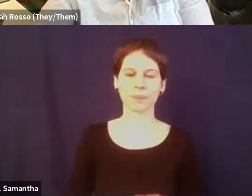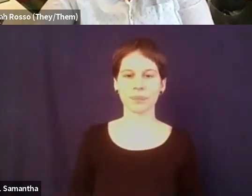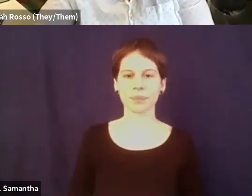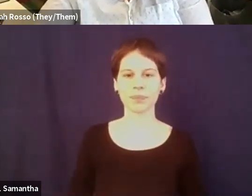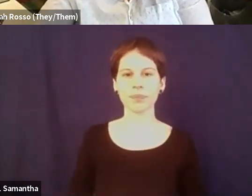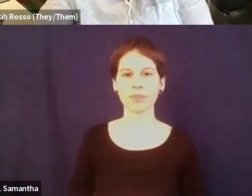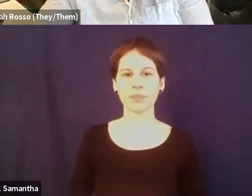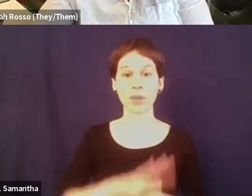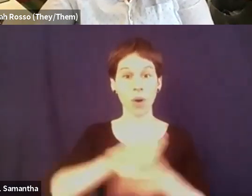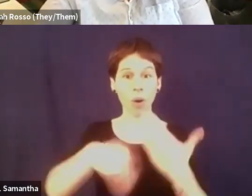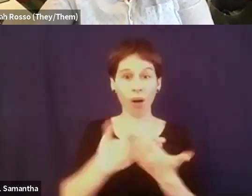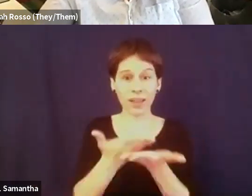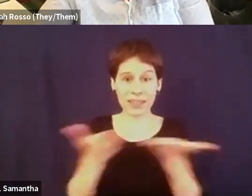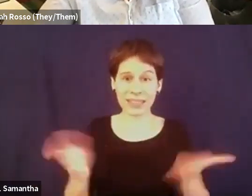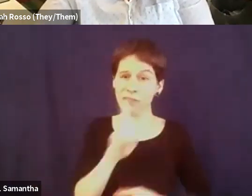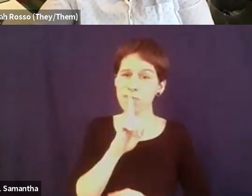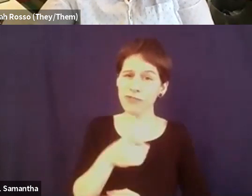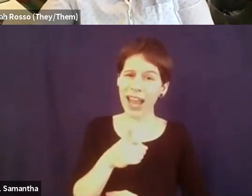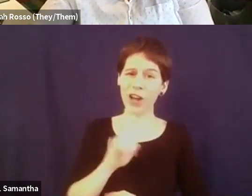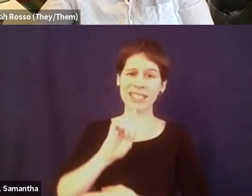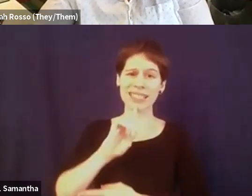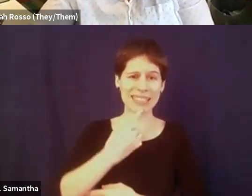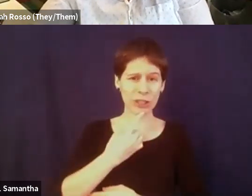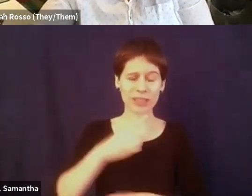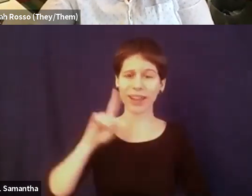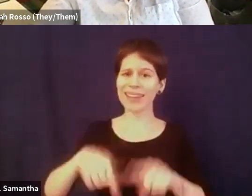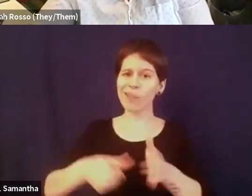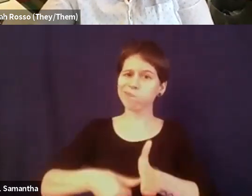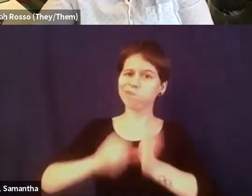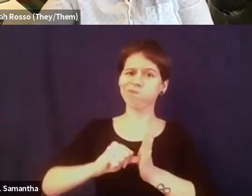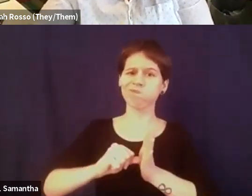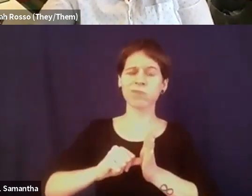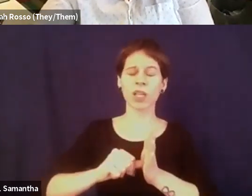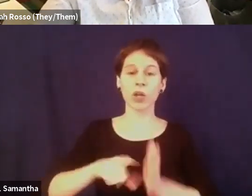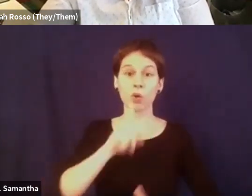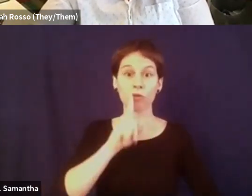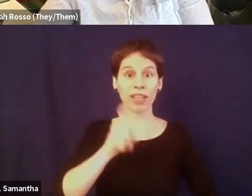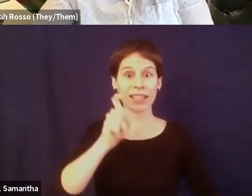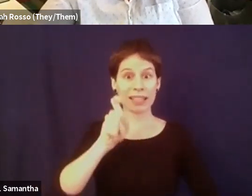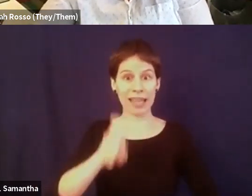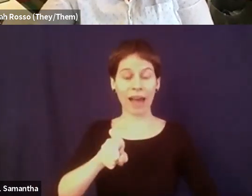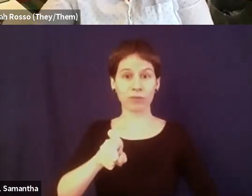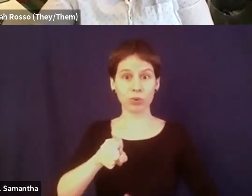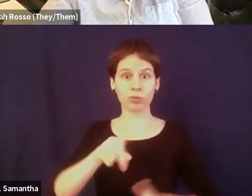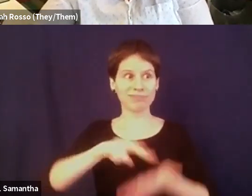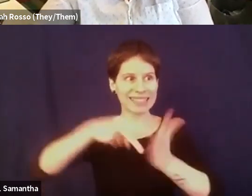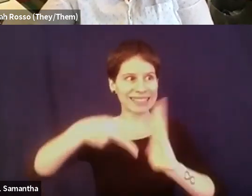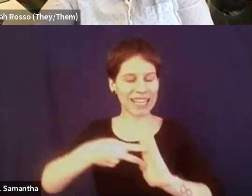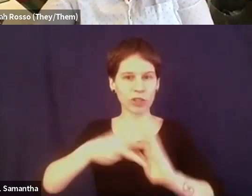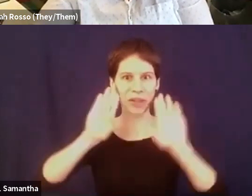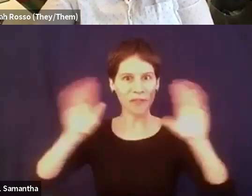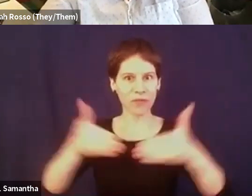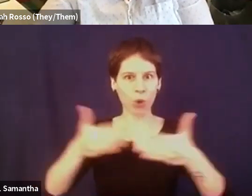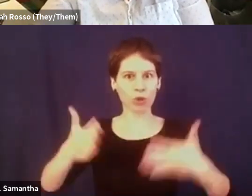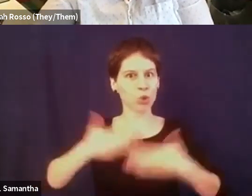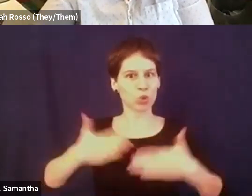really serious, and I can't emphasize enough that sometimes we really have to intentionally focus on joy. It is